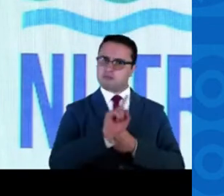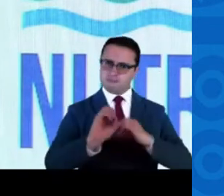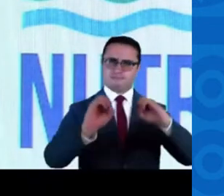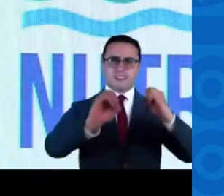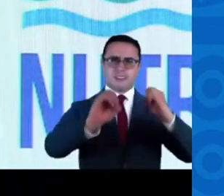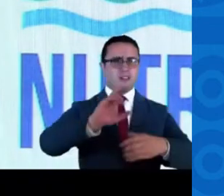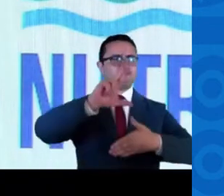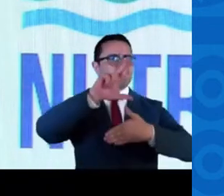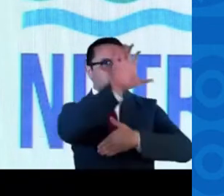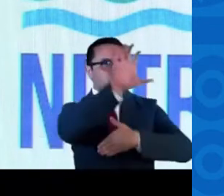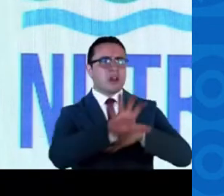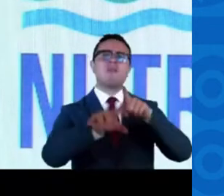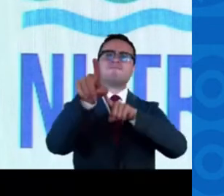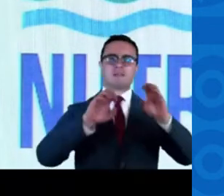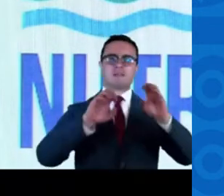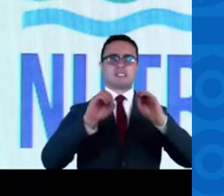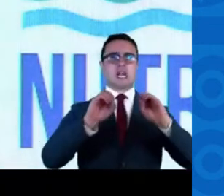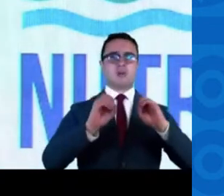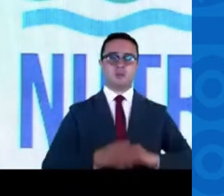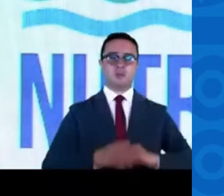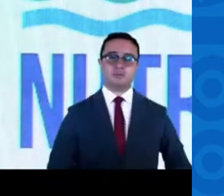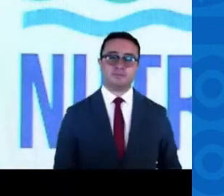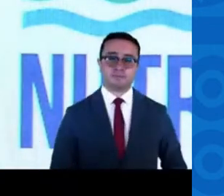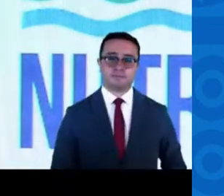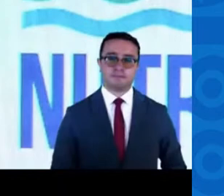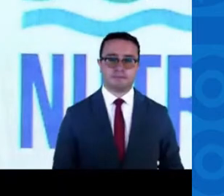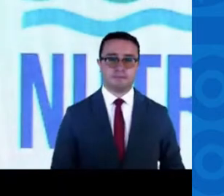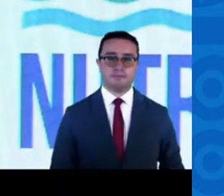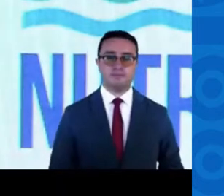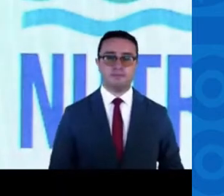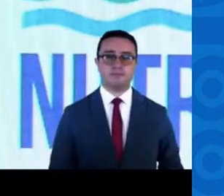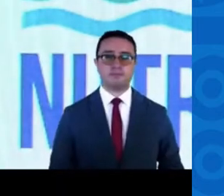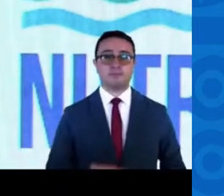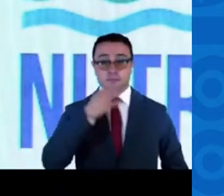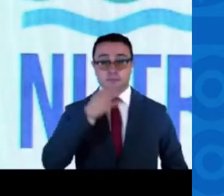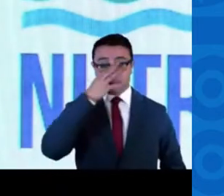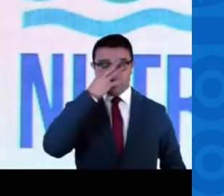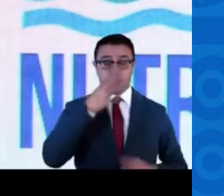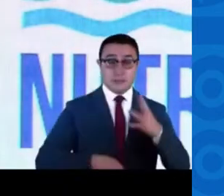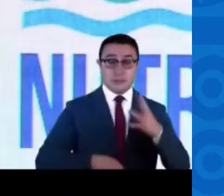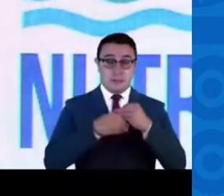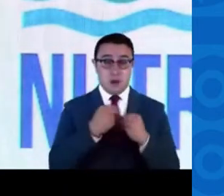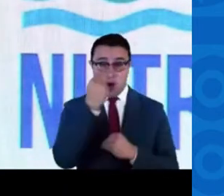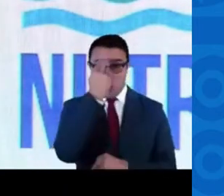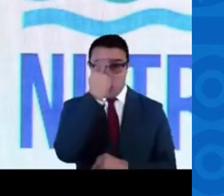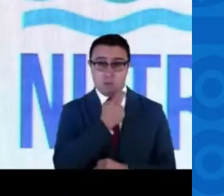achieve the zero hunger goal. It reaffirms the